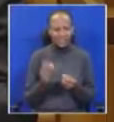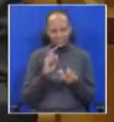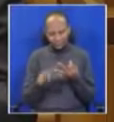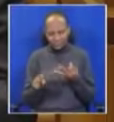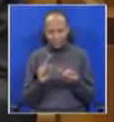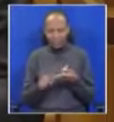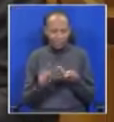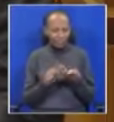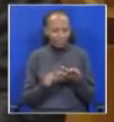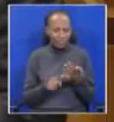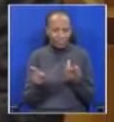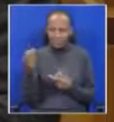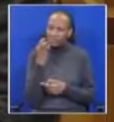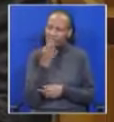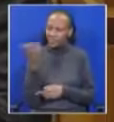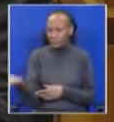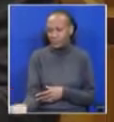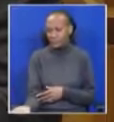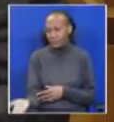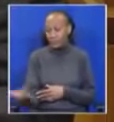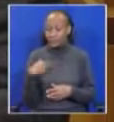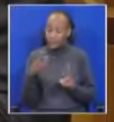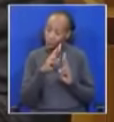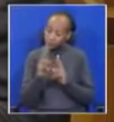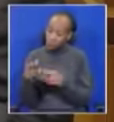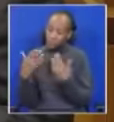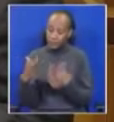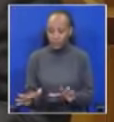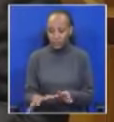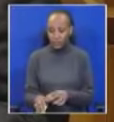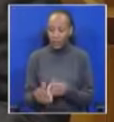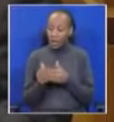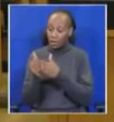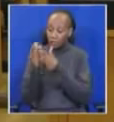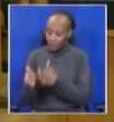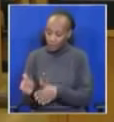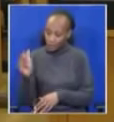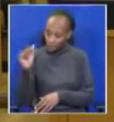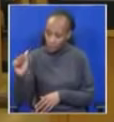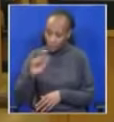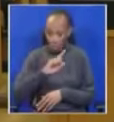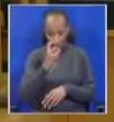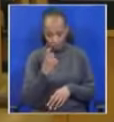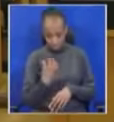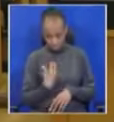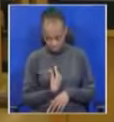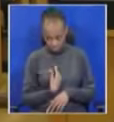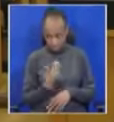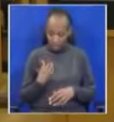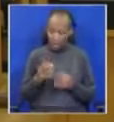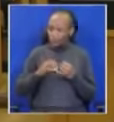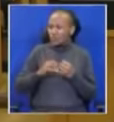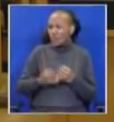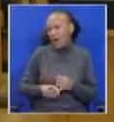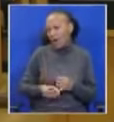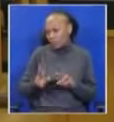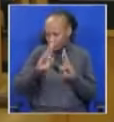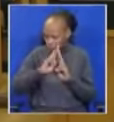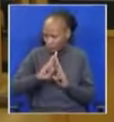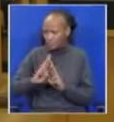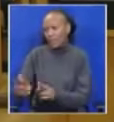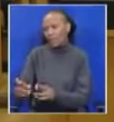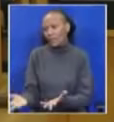did. Because your leader has asked a question which I'm seeking to respond to,